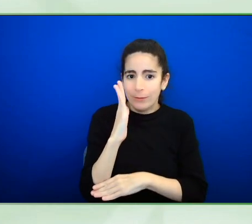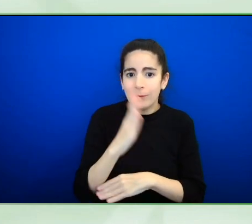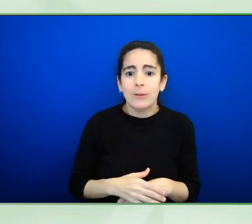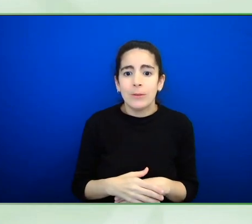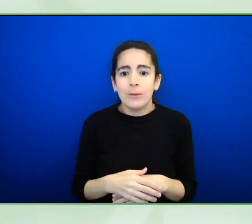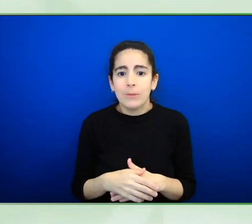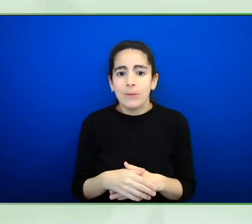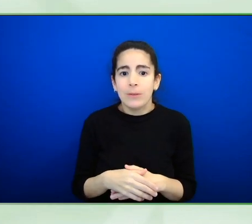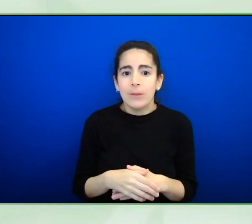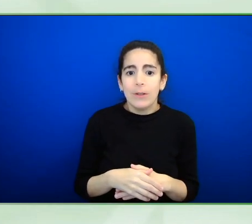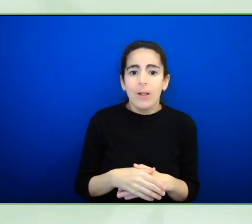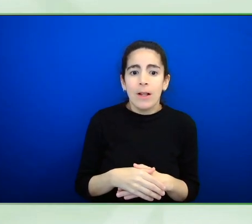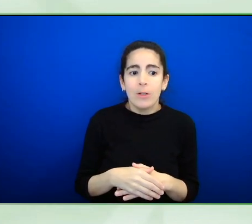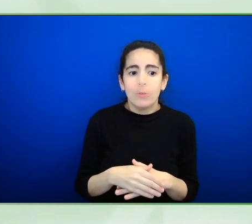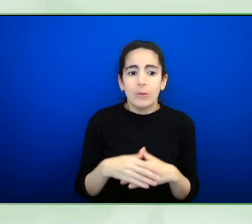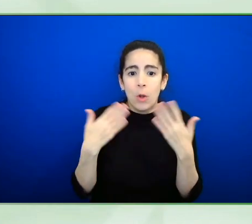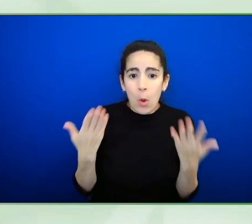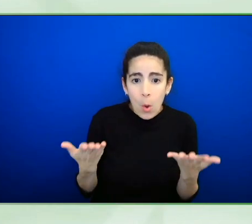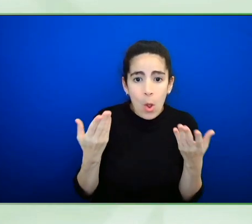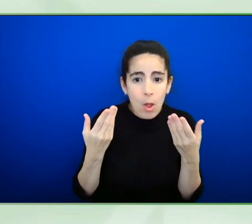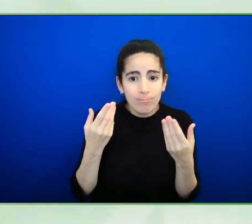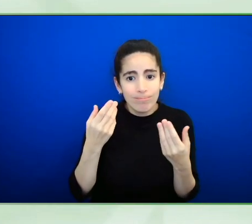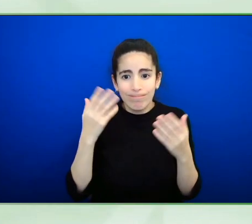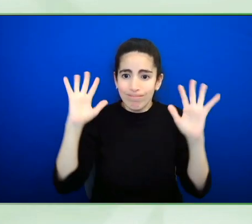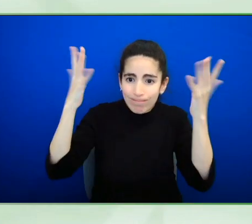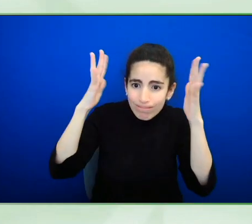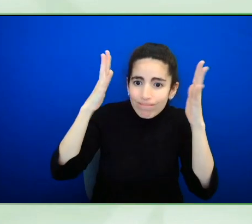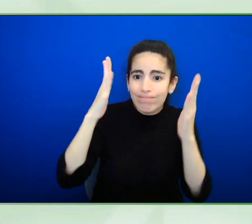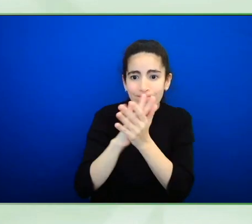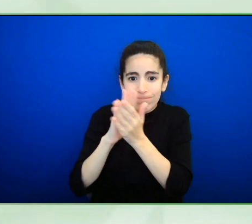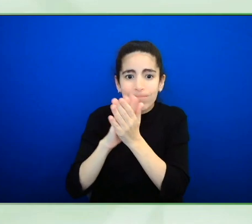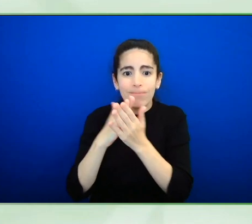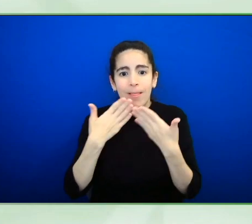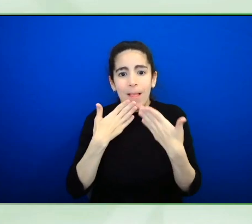our awardees and for all the beneficiaries of their success. Thank you.